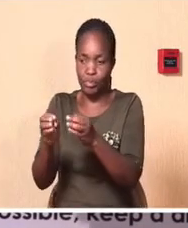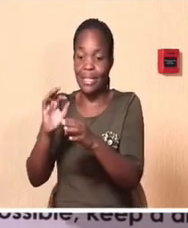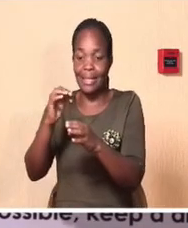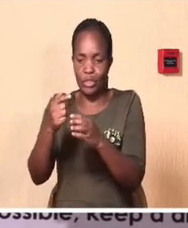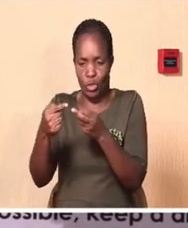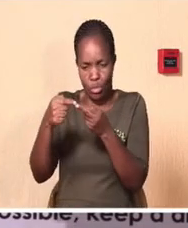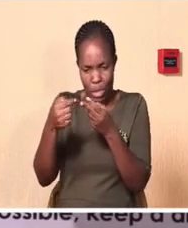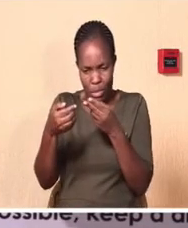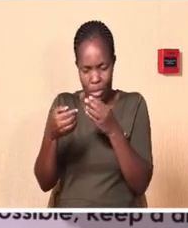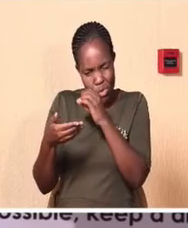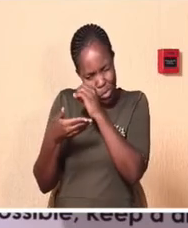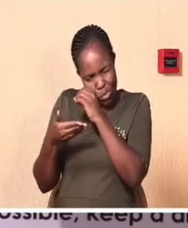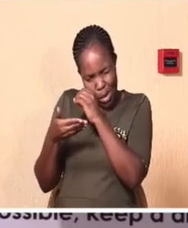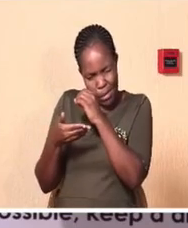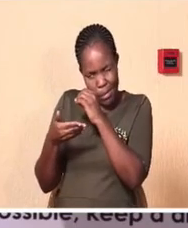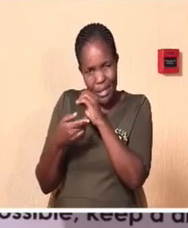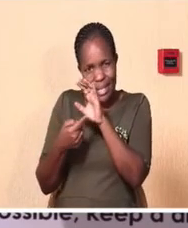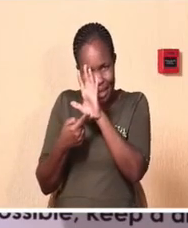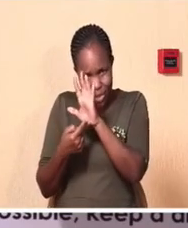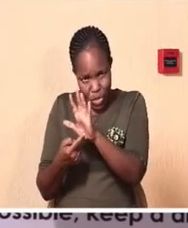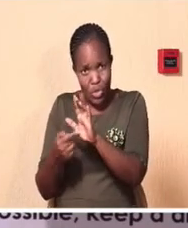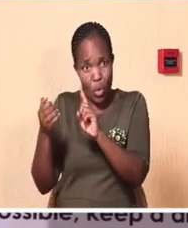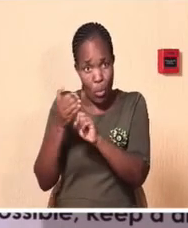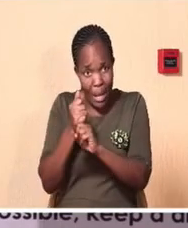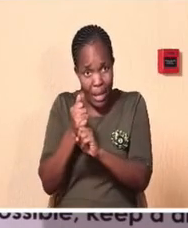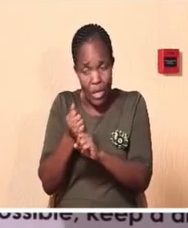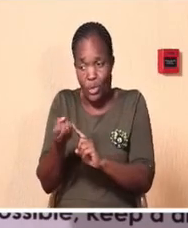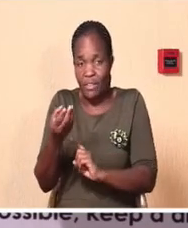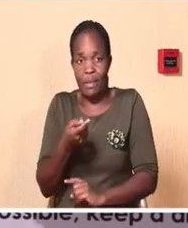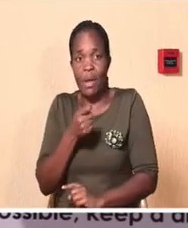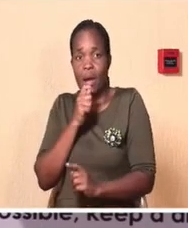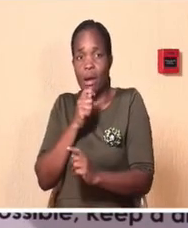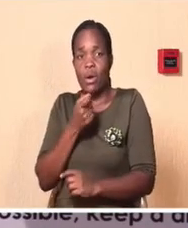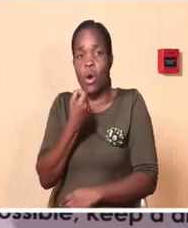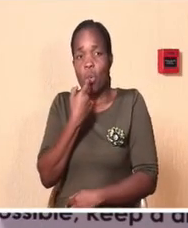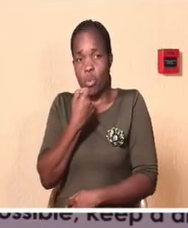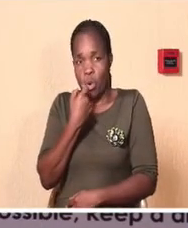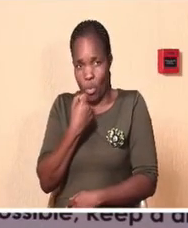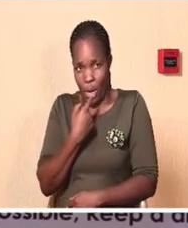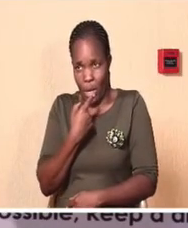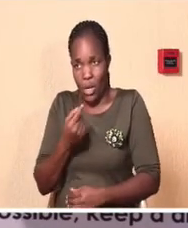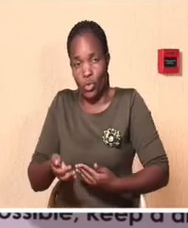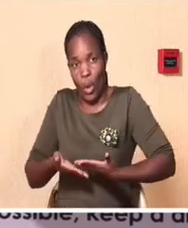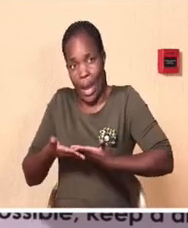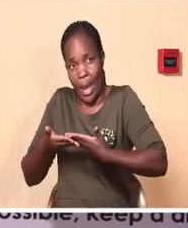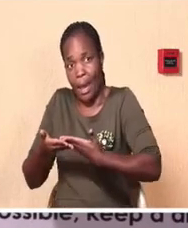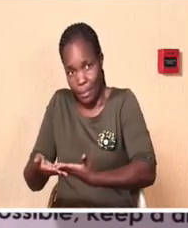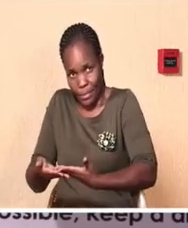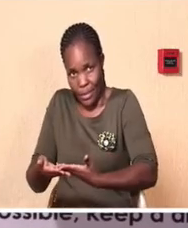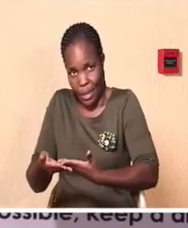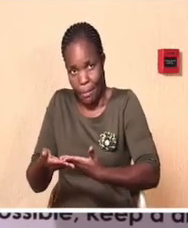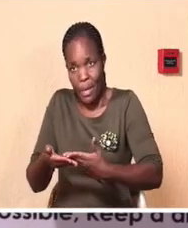And when they are positive, we treat them. And then we trace everybody that they have been in contact